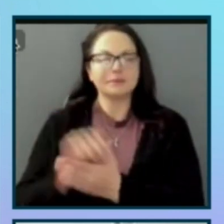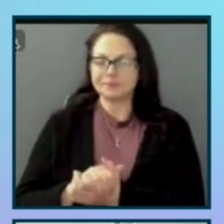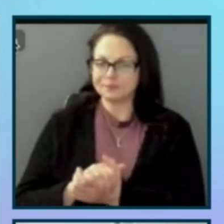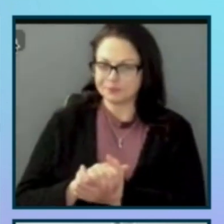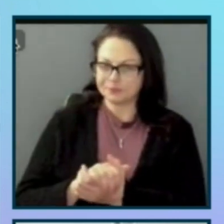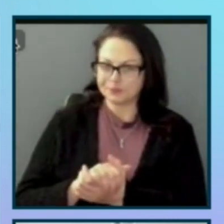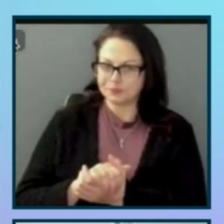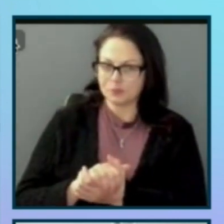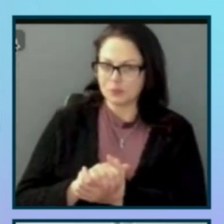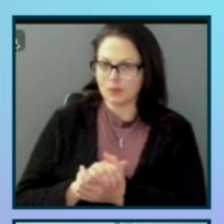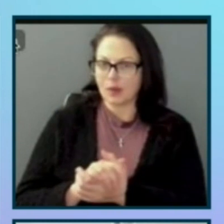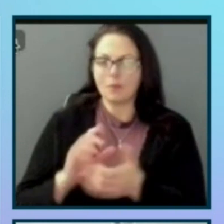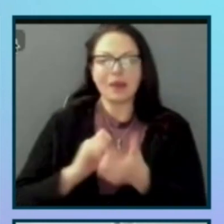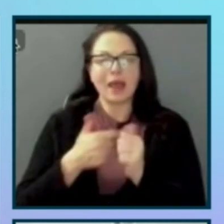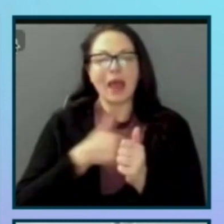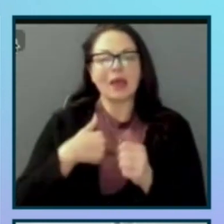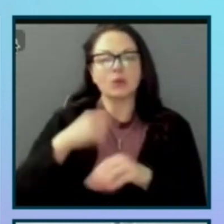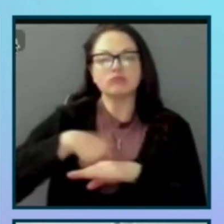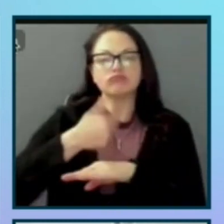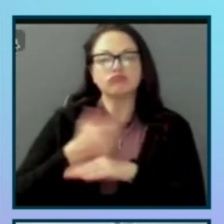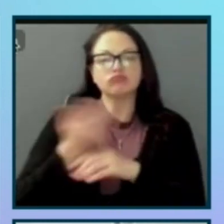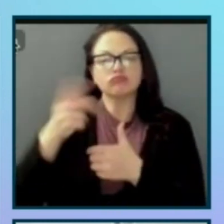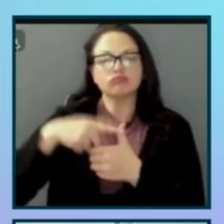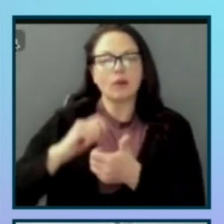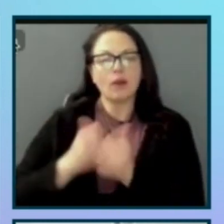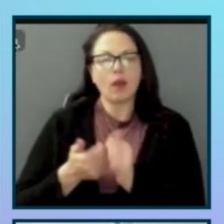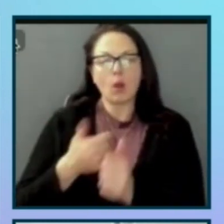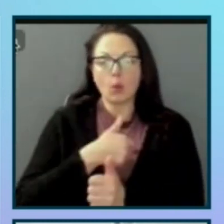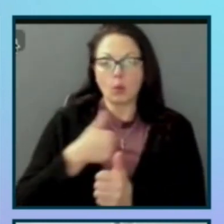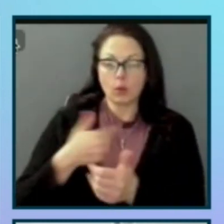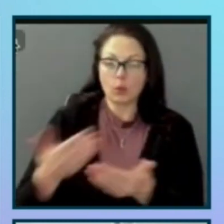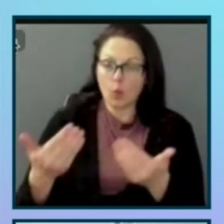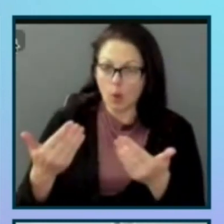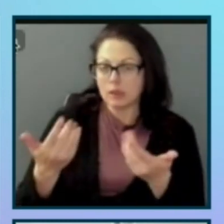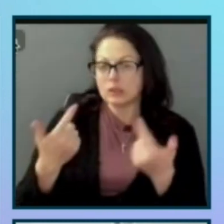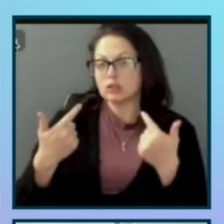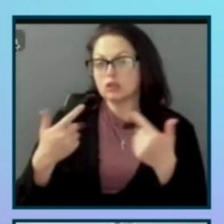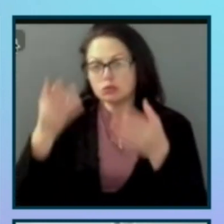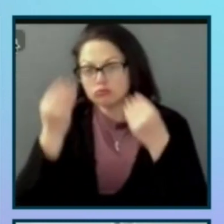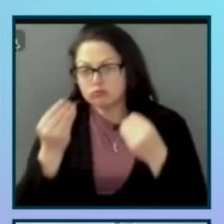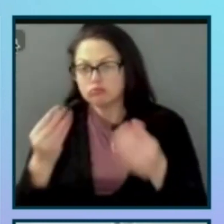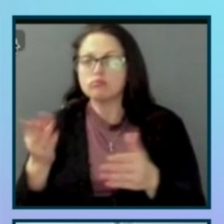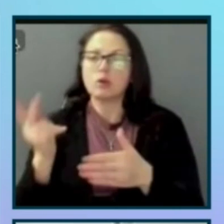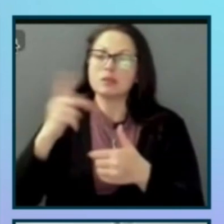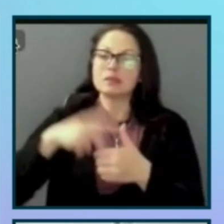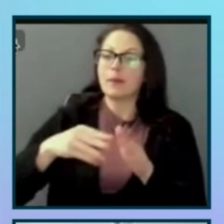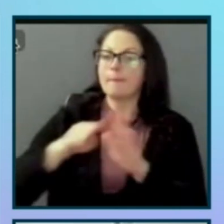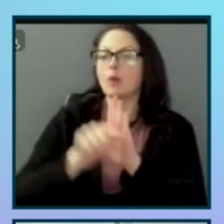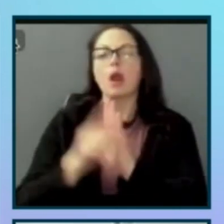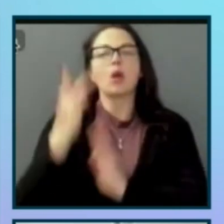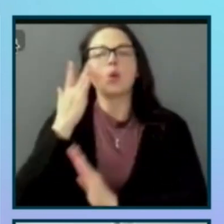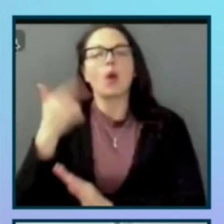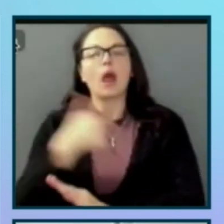how we set the scene for participants. So we wanted to give participants some background about why we were doing these tests and why